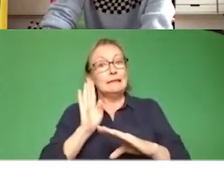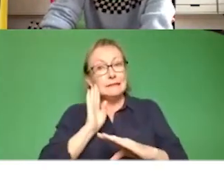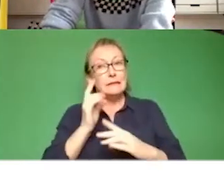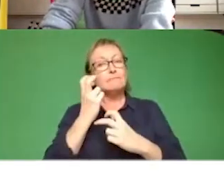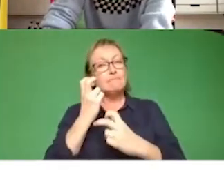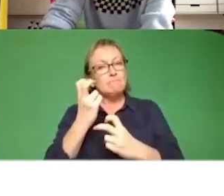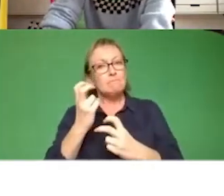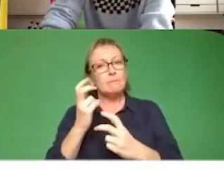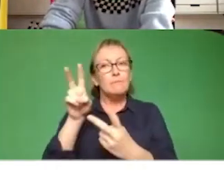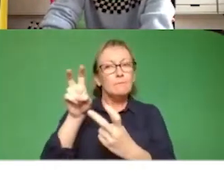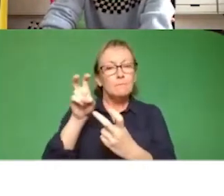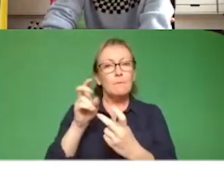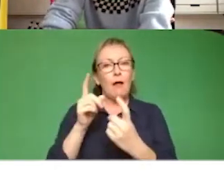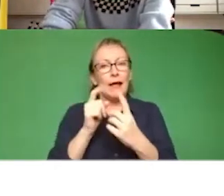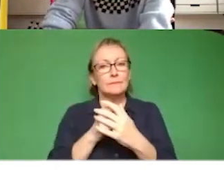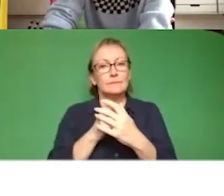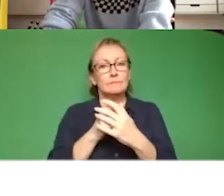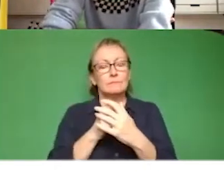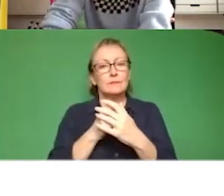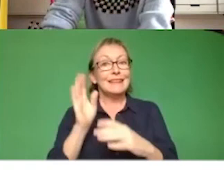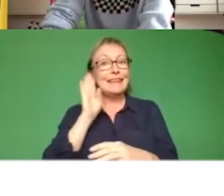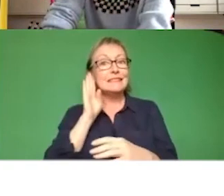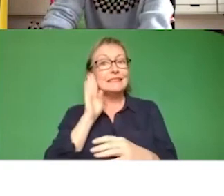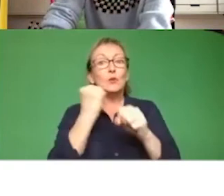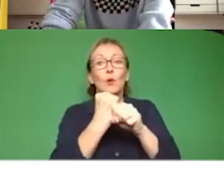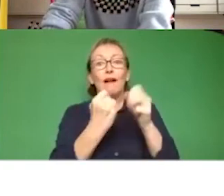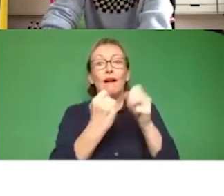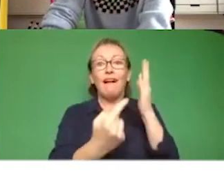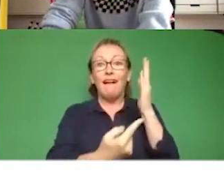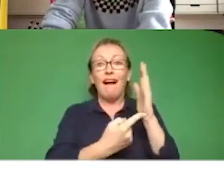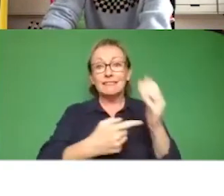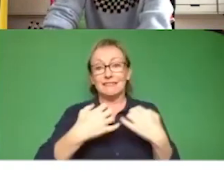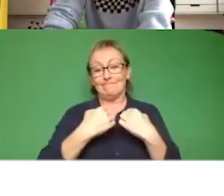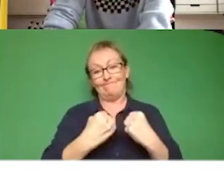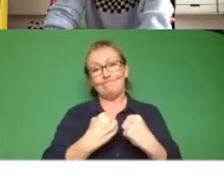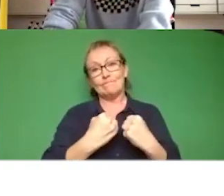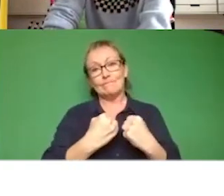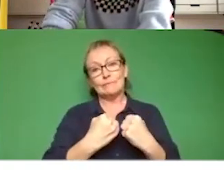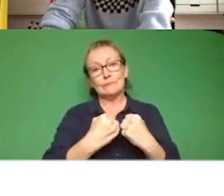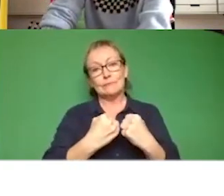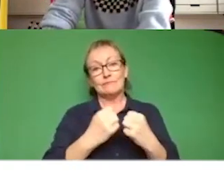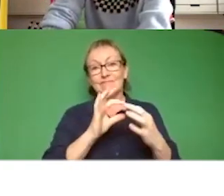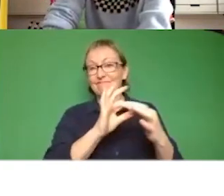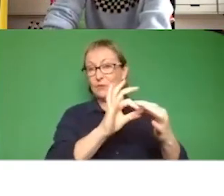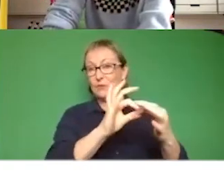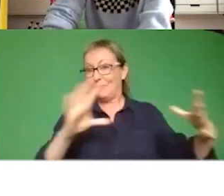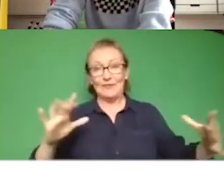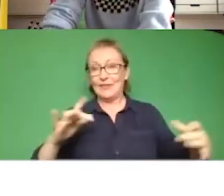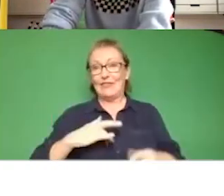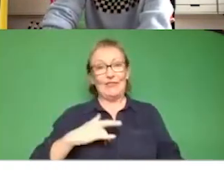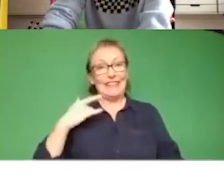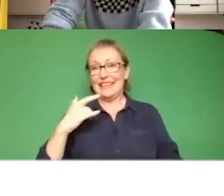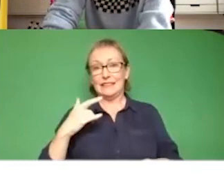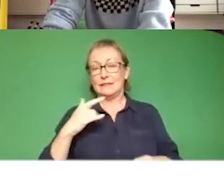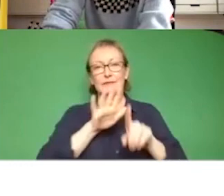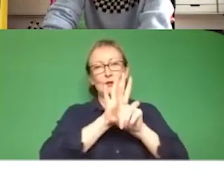And going with your gut, you know, if you don't have any feeling or connection to it, there's no point in pushing it. It's